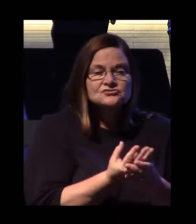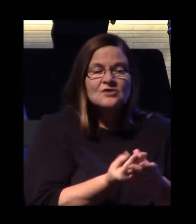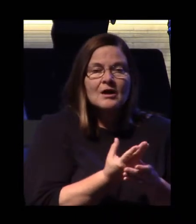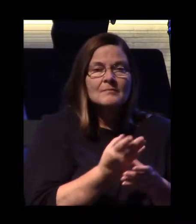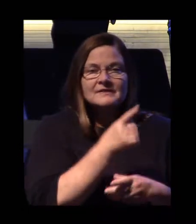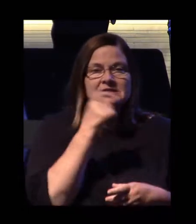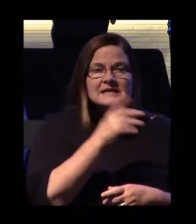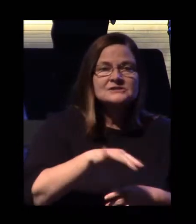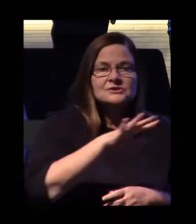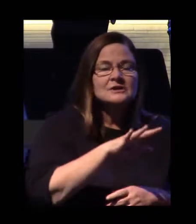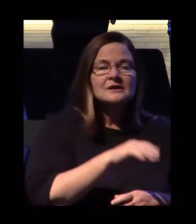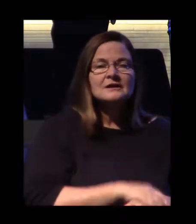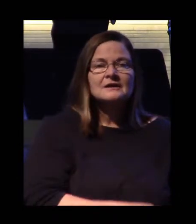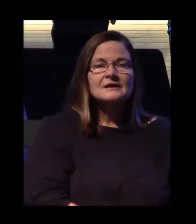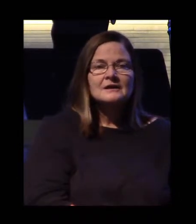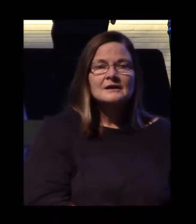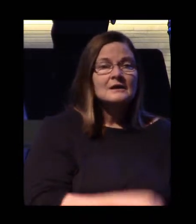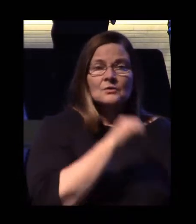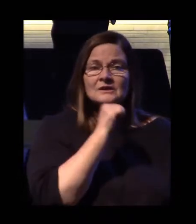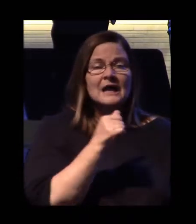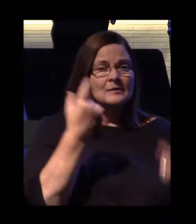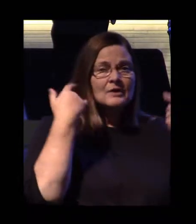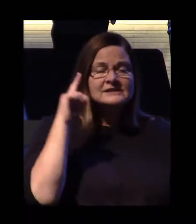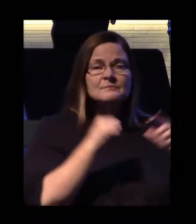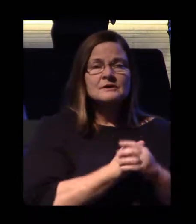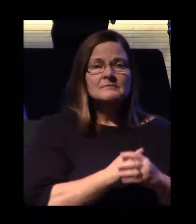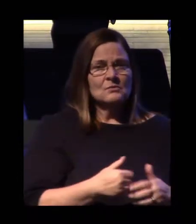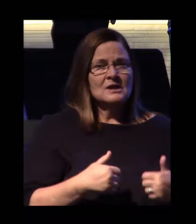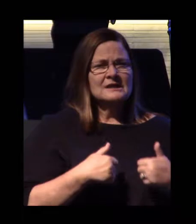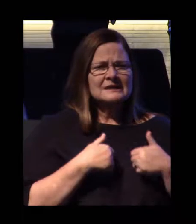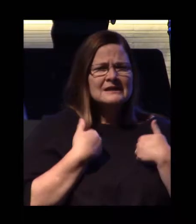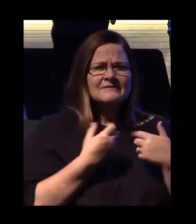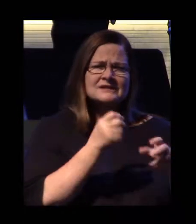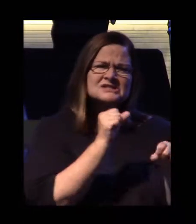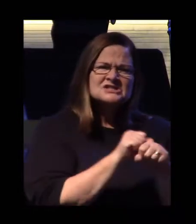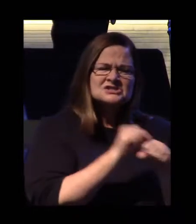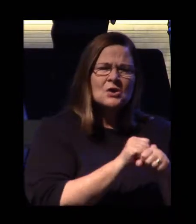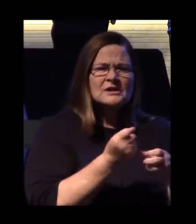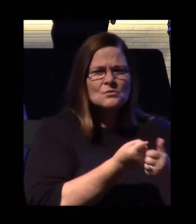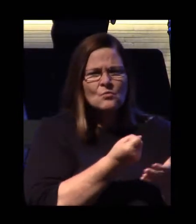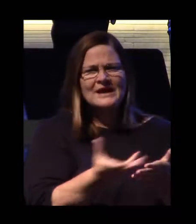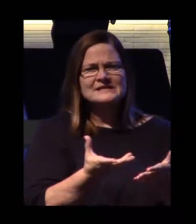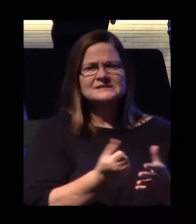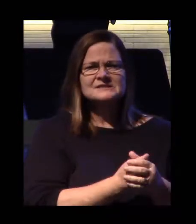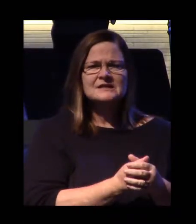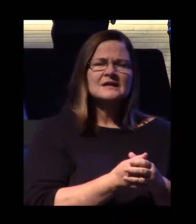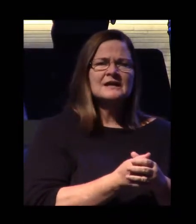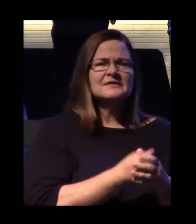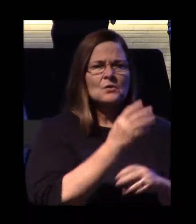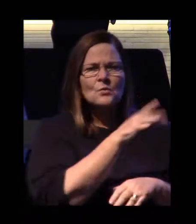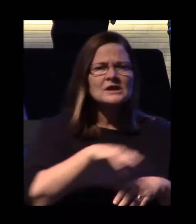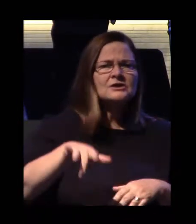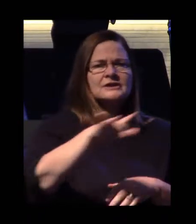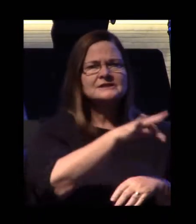Turn away from the Lord, for he will be like a shrub in the desert, and he will not see when prosperity comes,